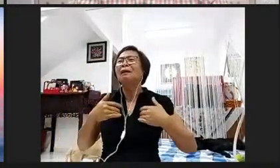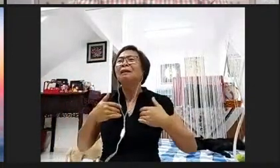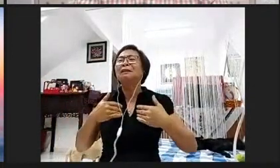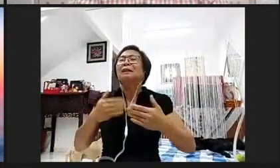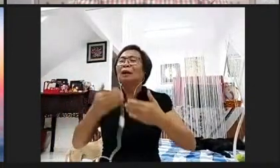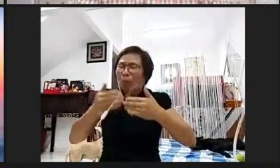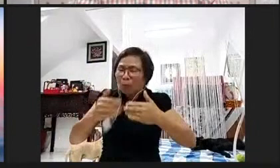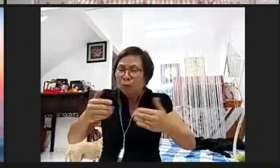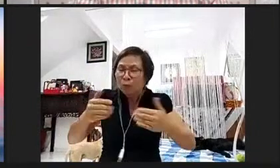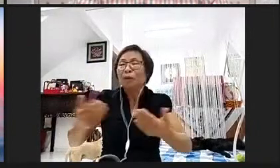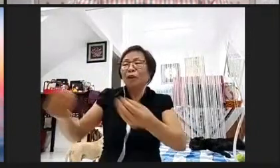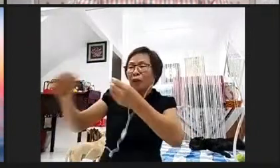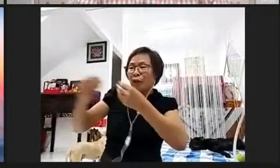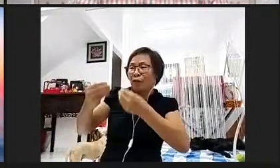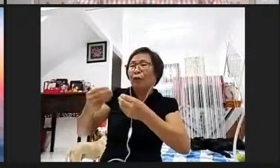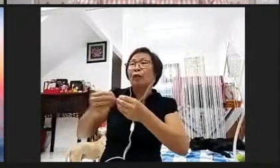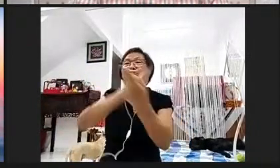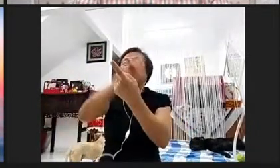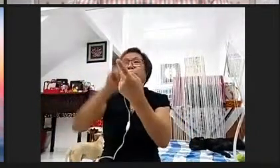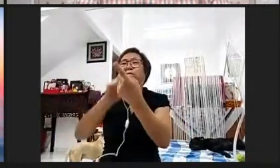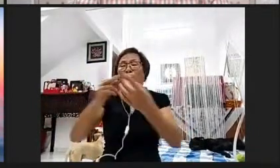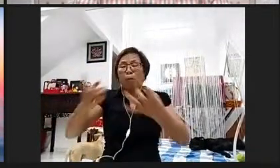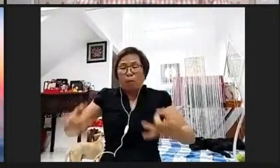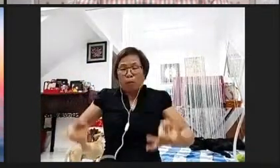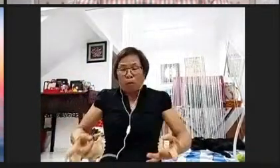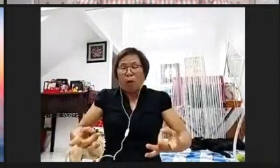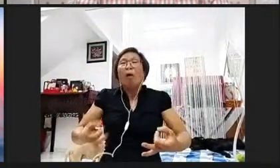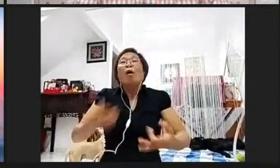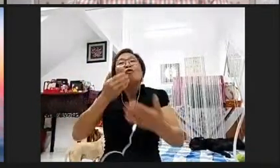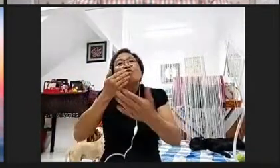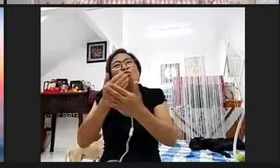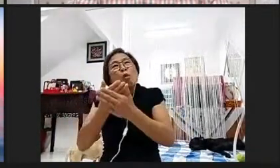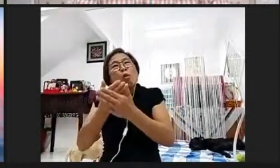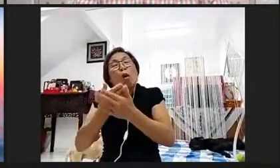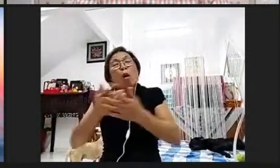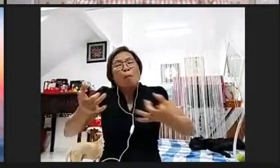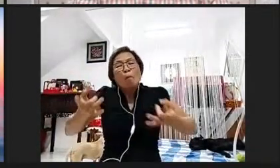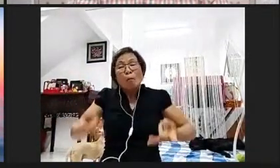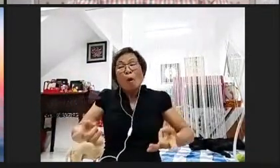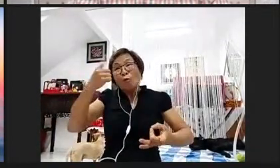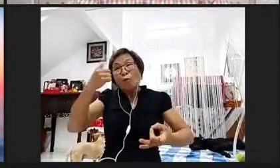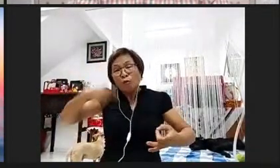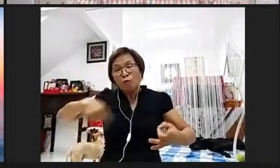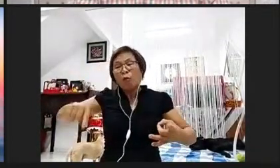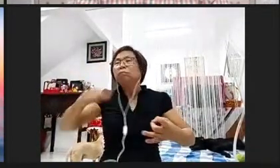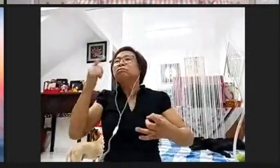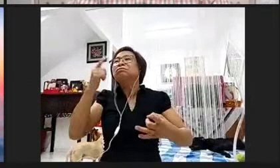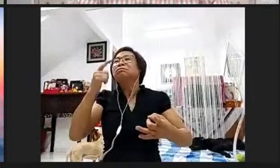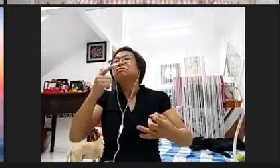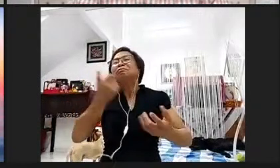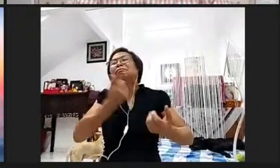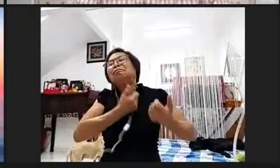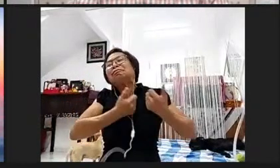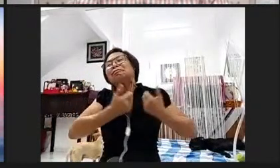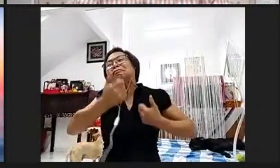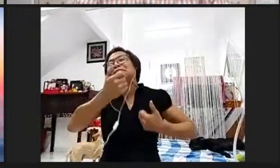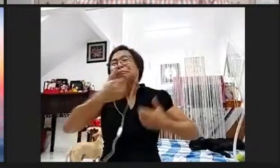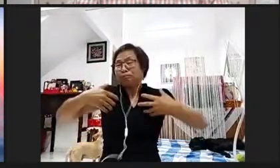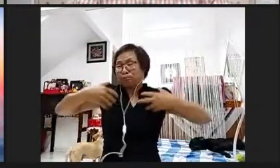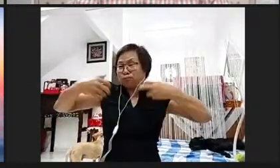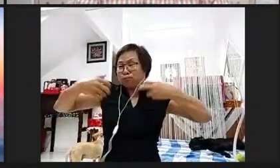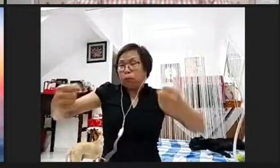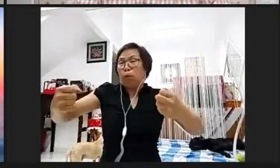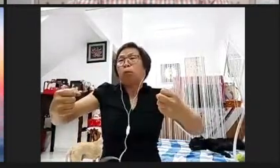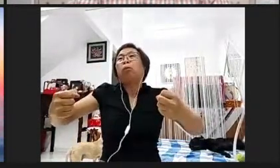perfect medication, a cure for the cure from suffering. His cure is perpetual.